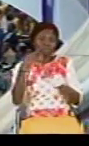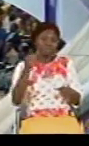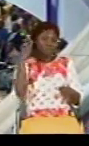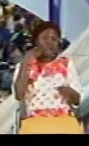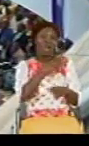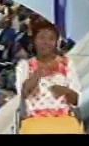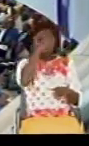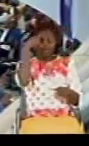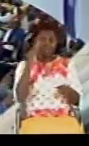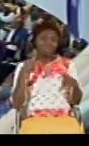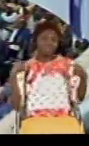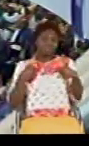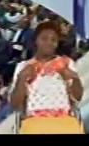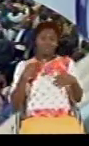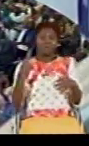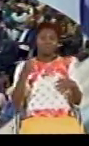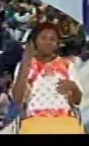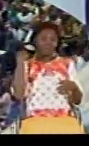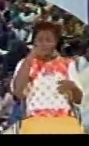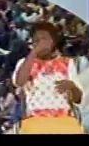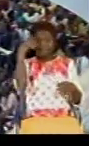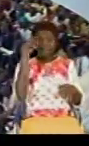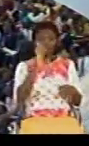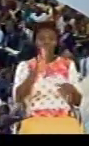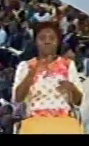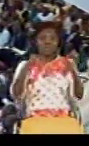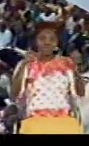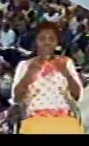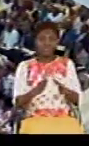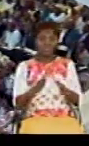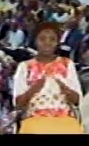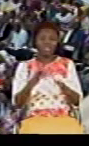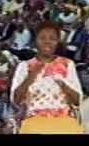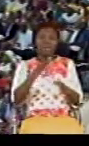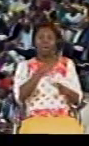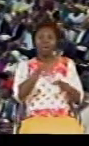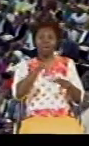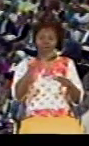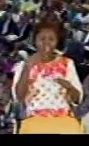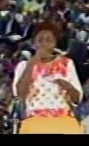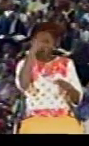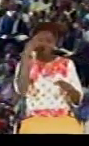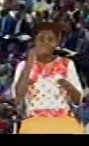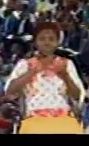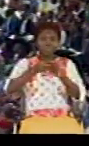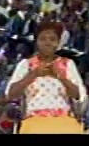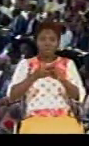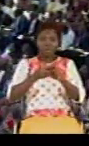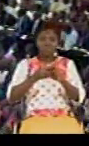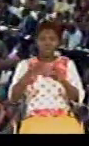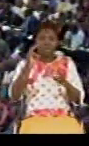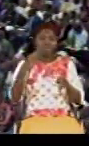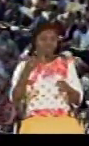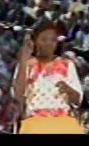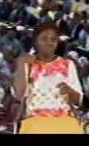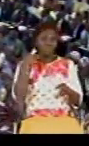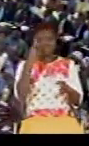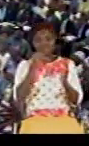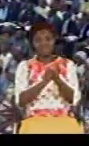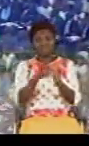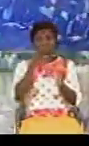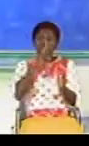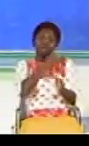the enmity of your enemies of the past, hostility of the past. Look at me, look at me. We're not looking at you like yesterday